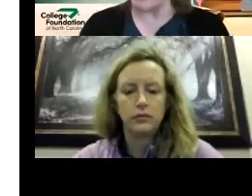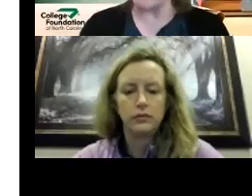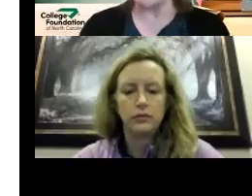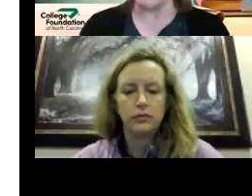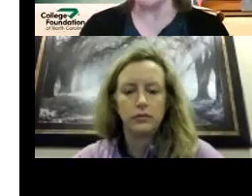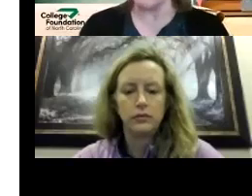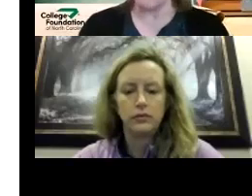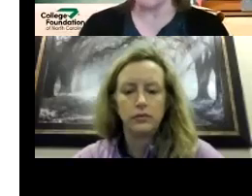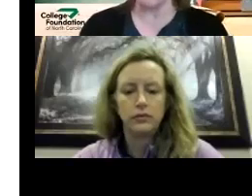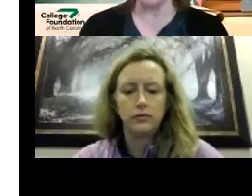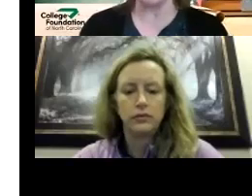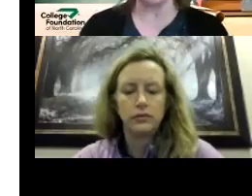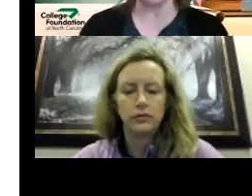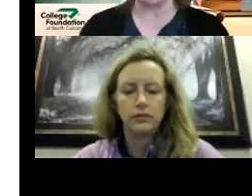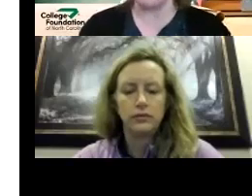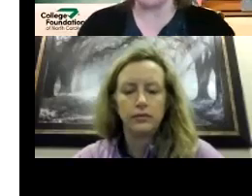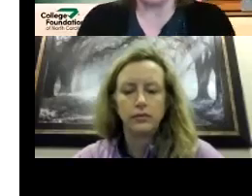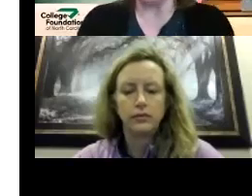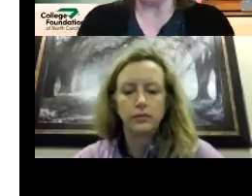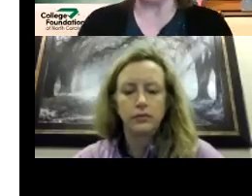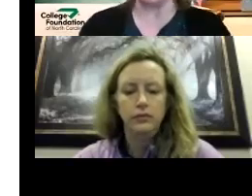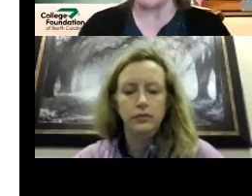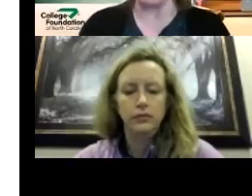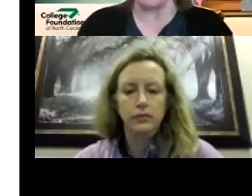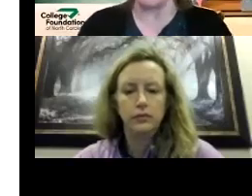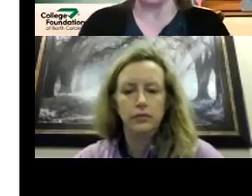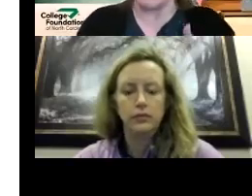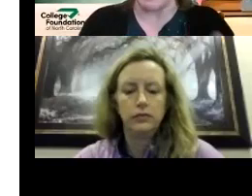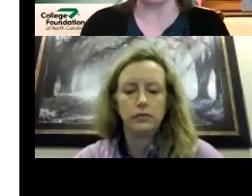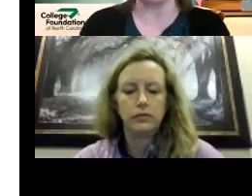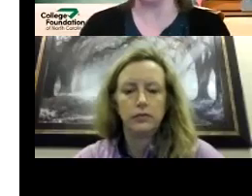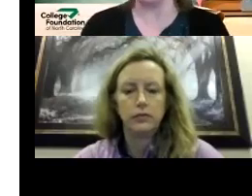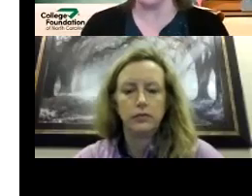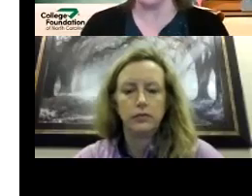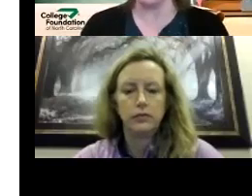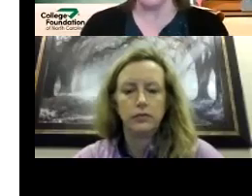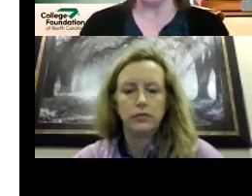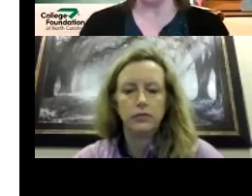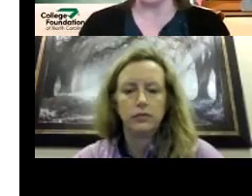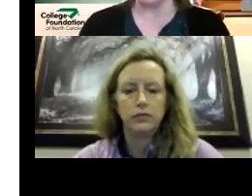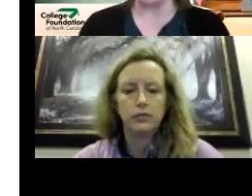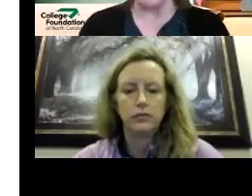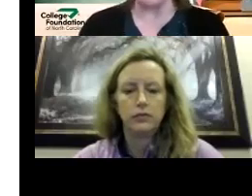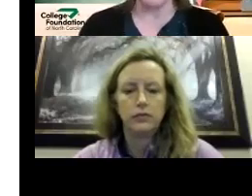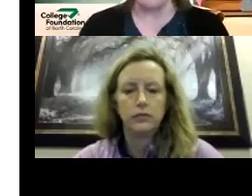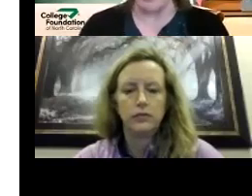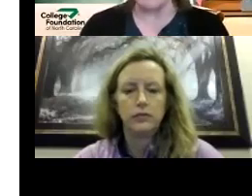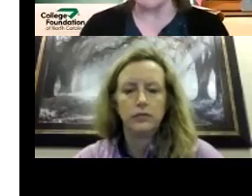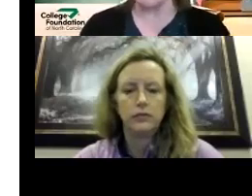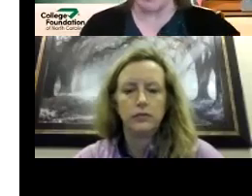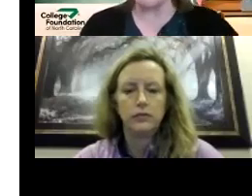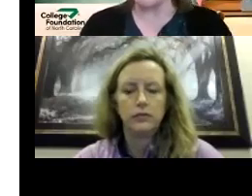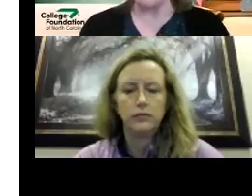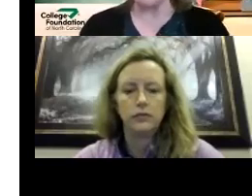state grants and scholarships. So there's money that the state may be able to add on to your financial aid